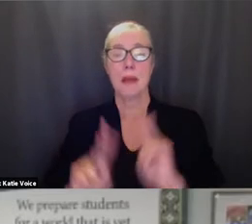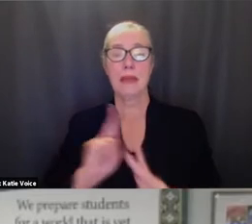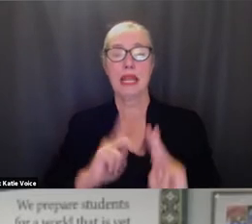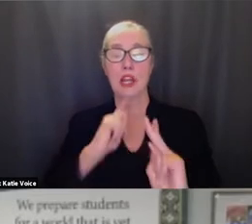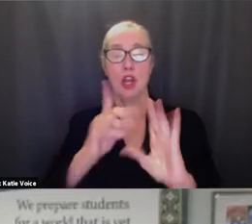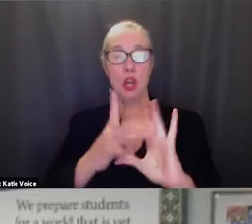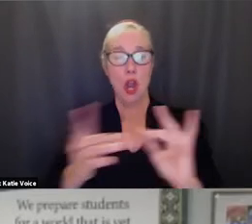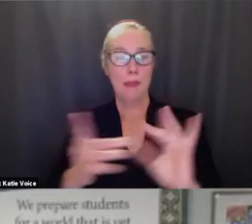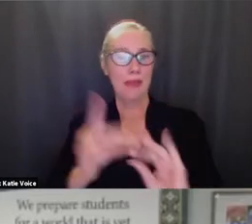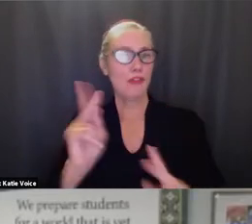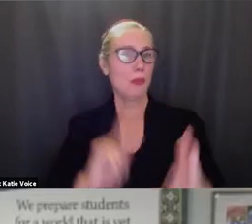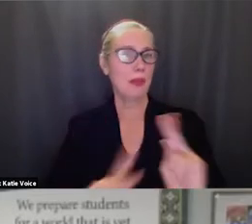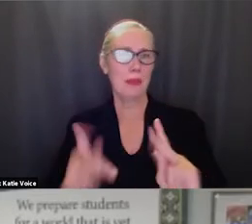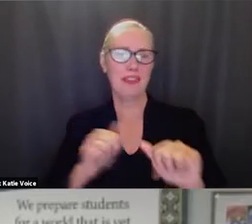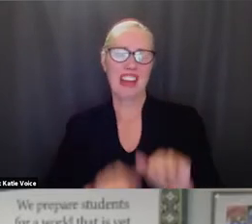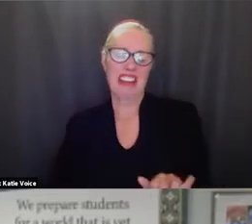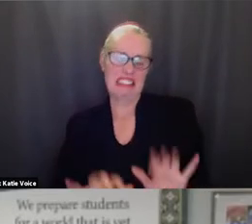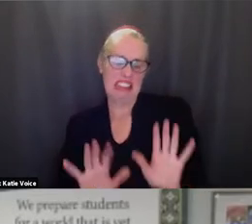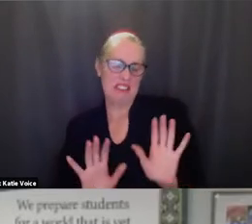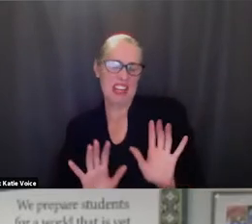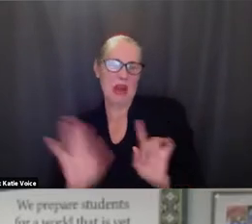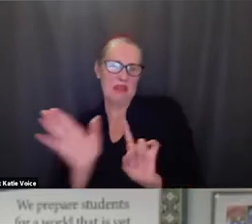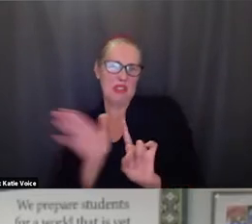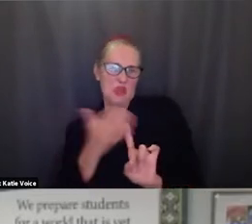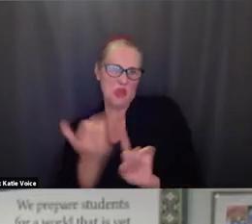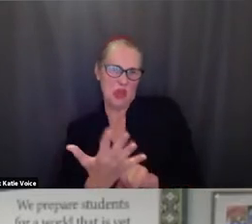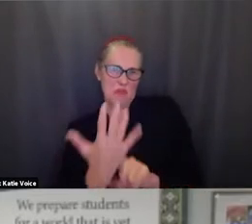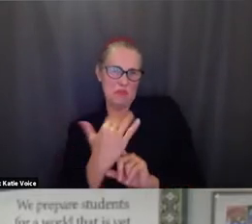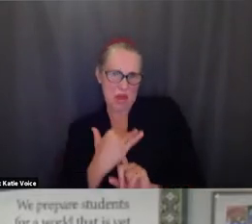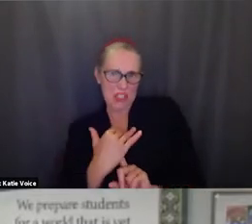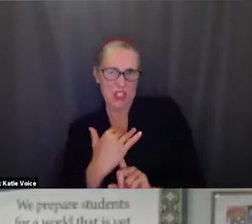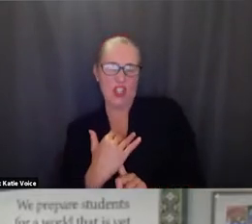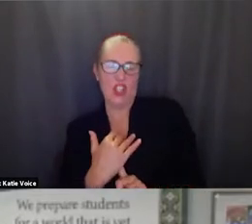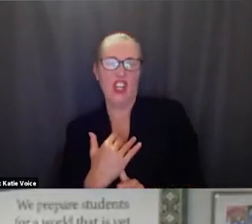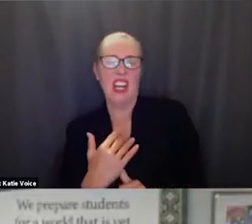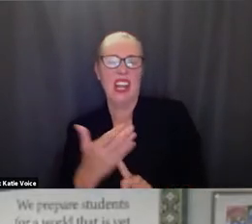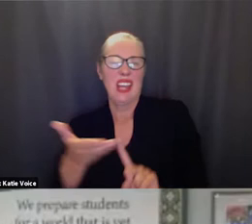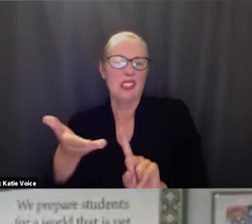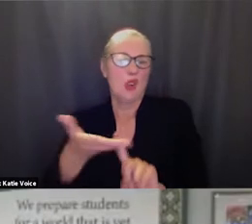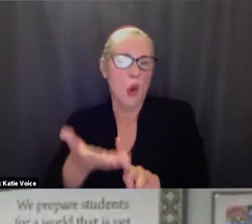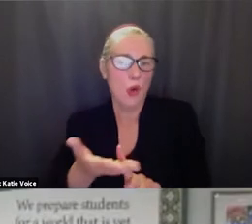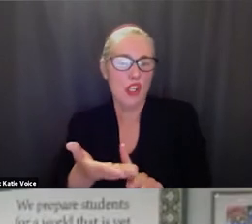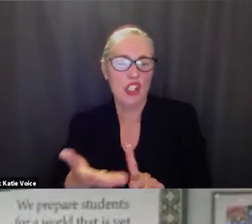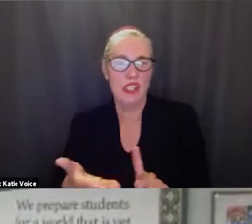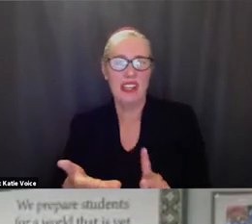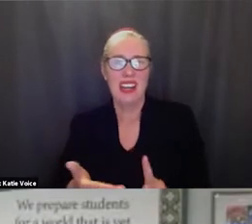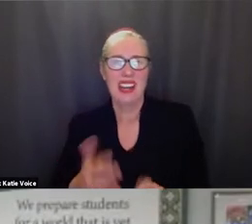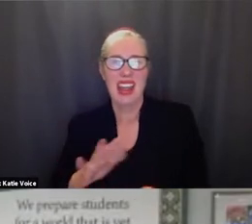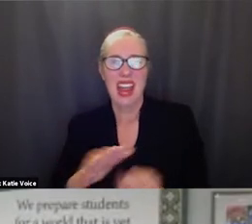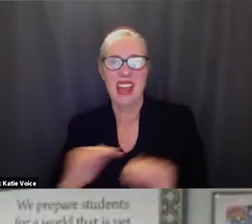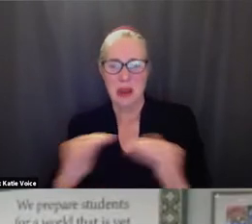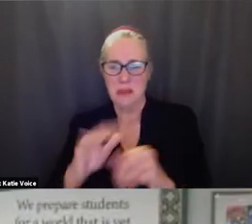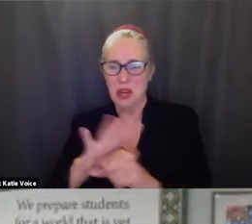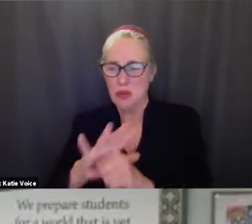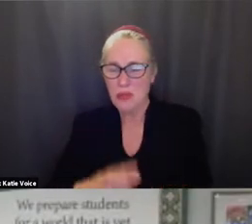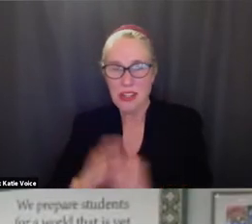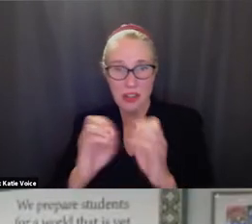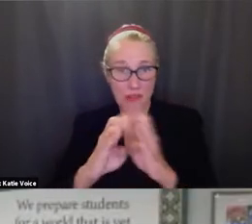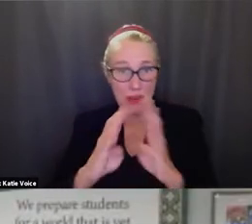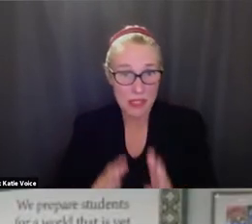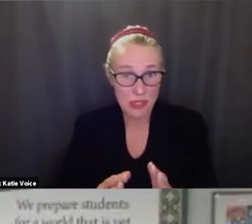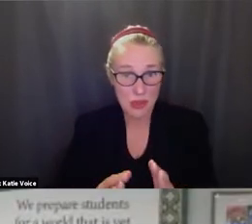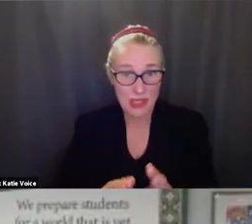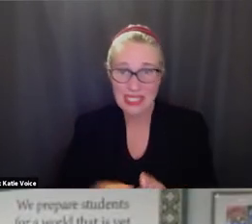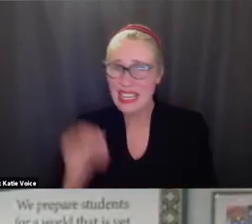to the um the coercion and all the pressure and the peer pressure from the students i know there's a lot right now where like if you're not